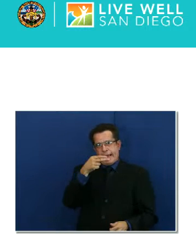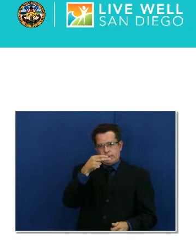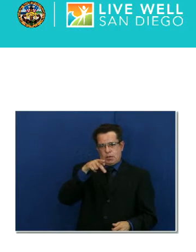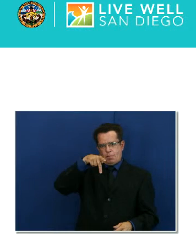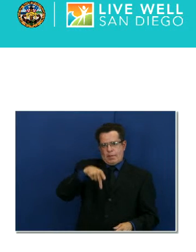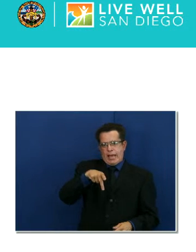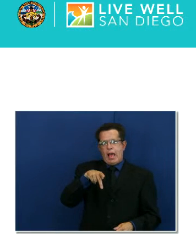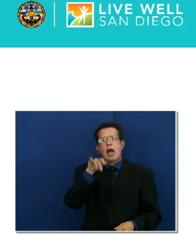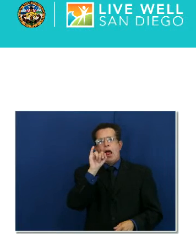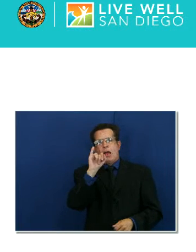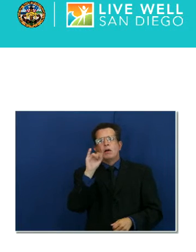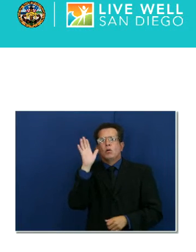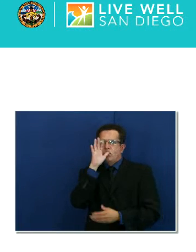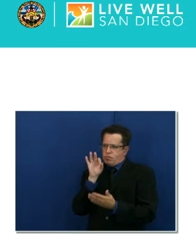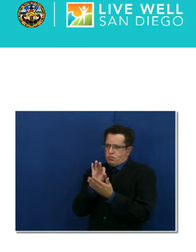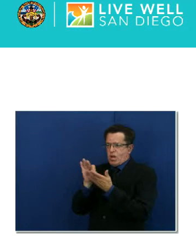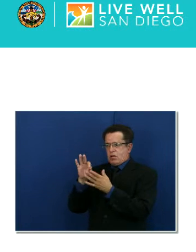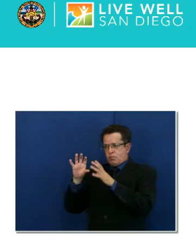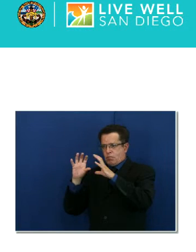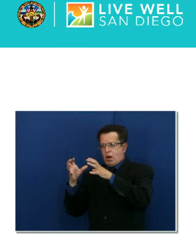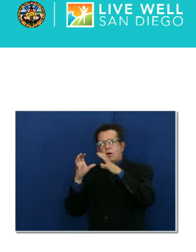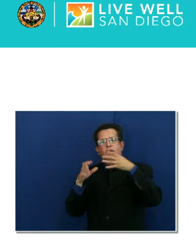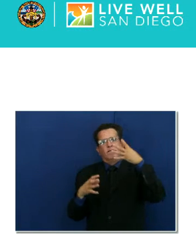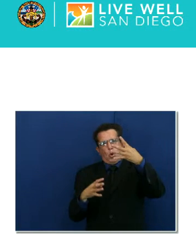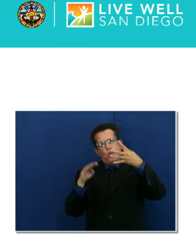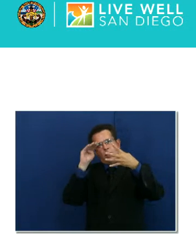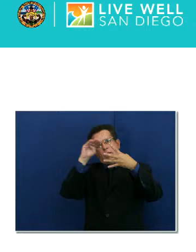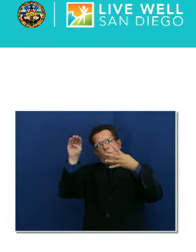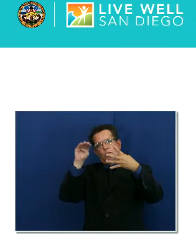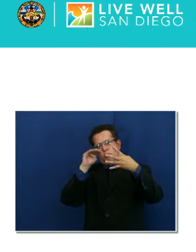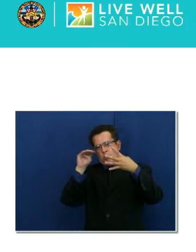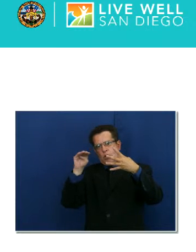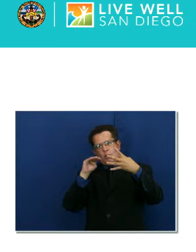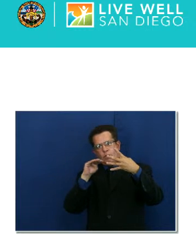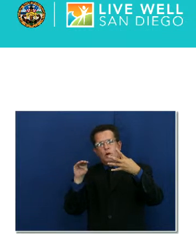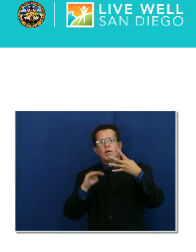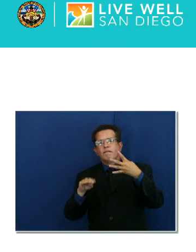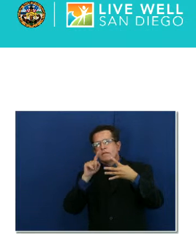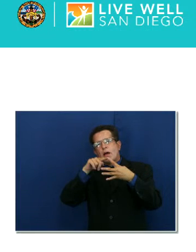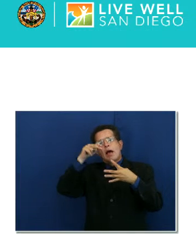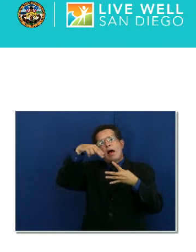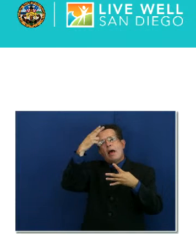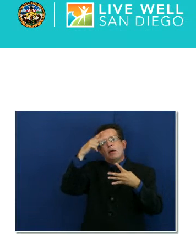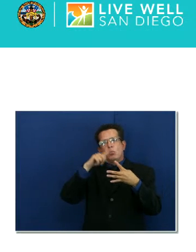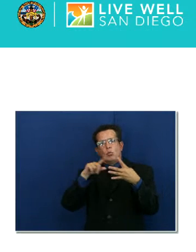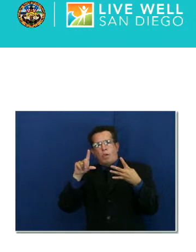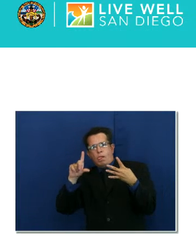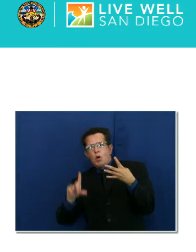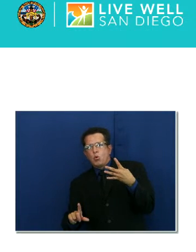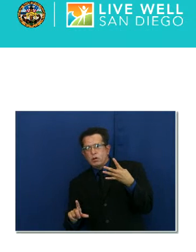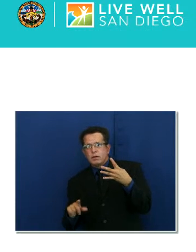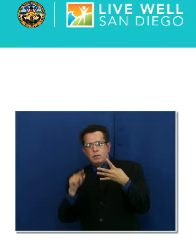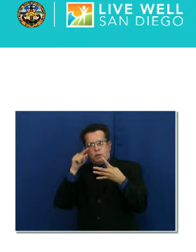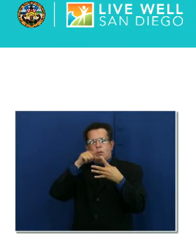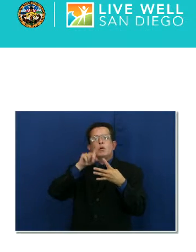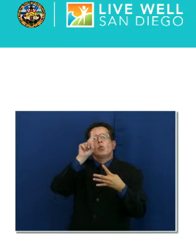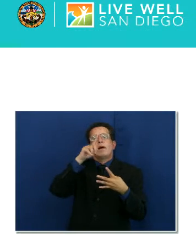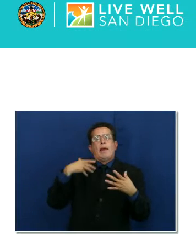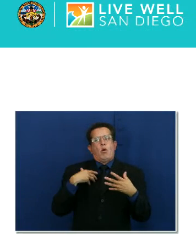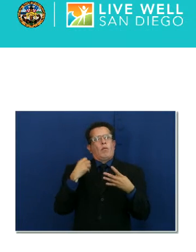a region is categorized into 4 groups. And the highest to the lowest quartile are the